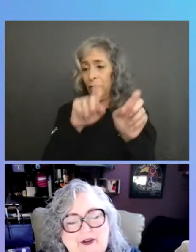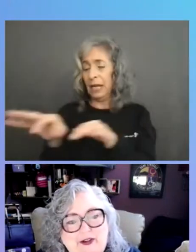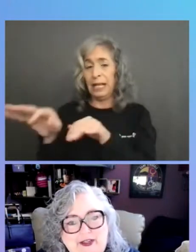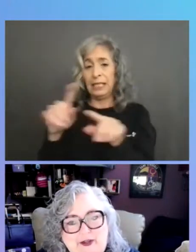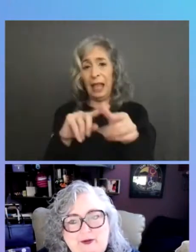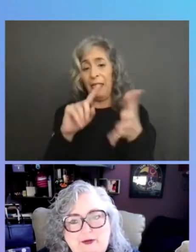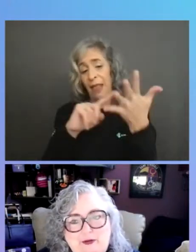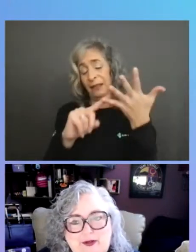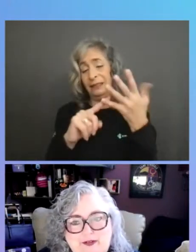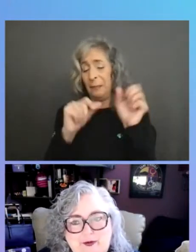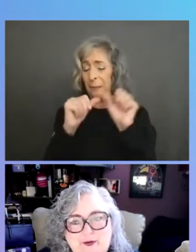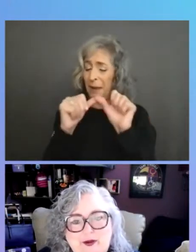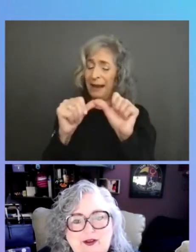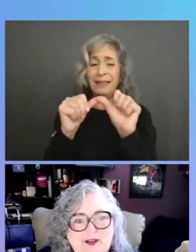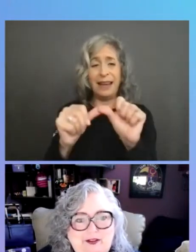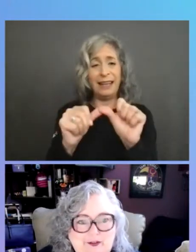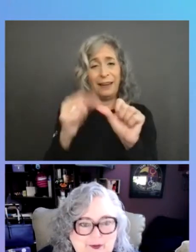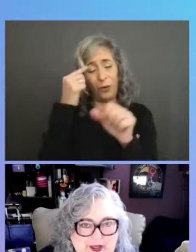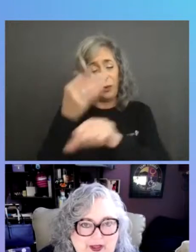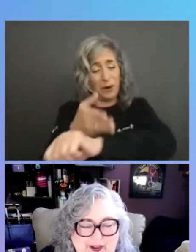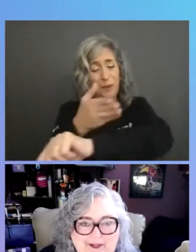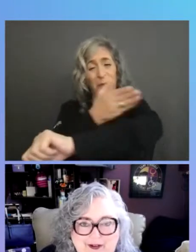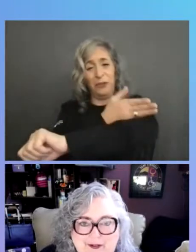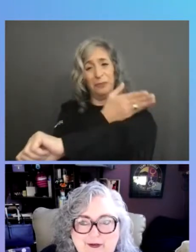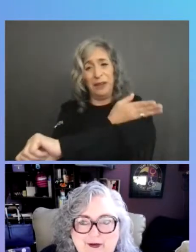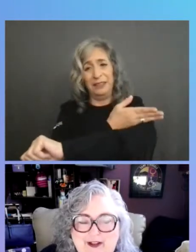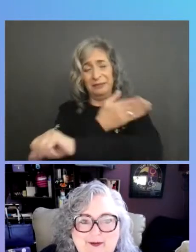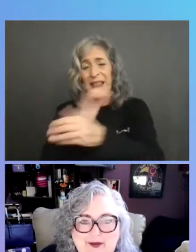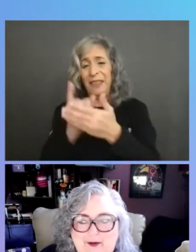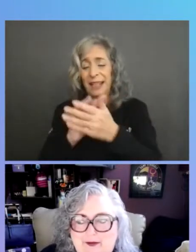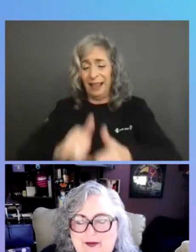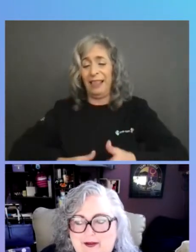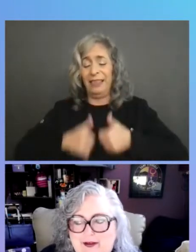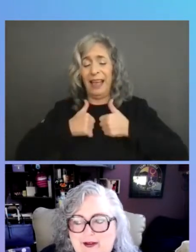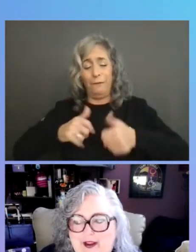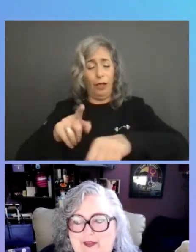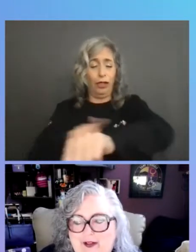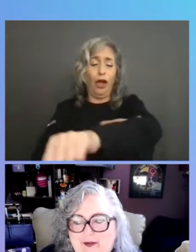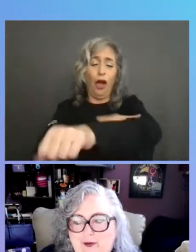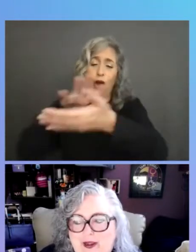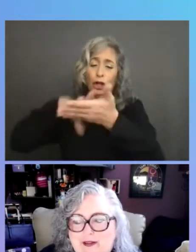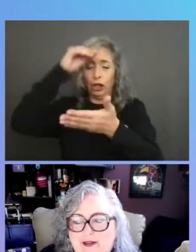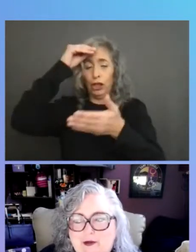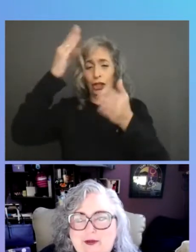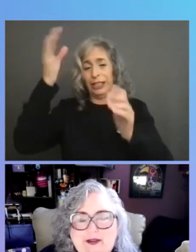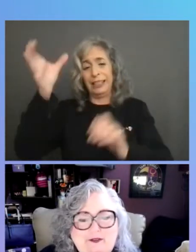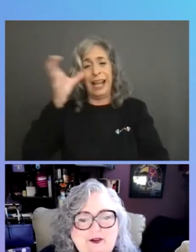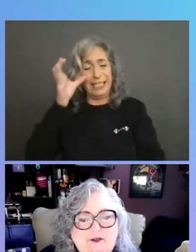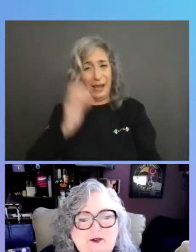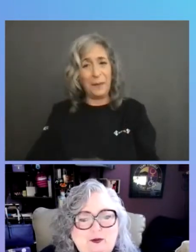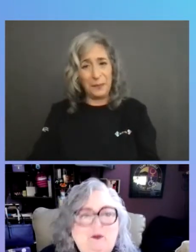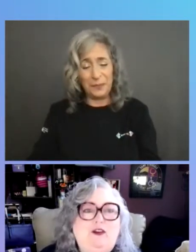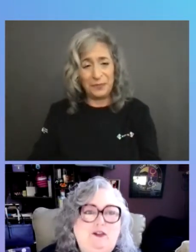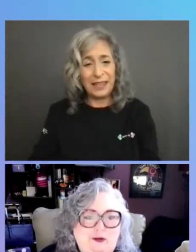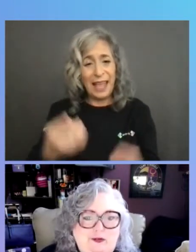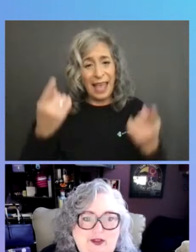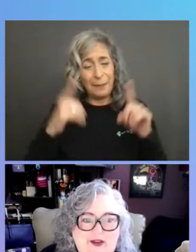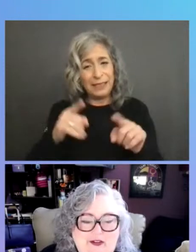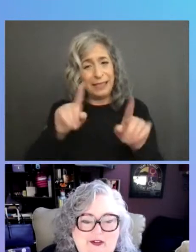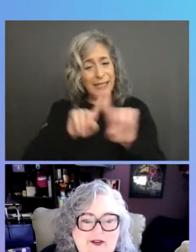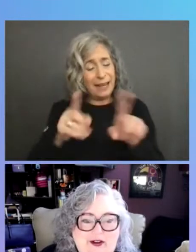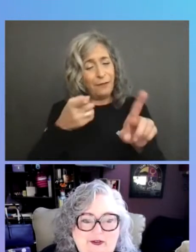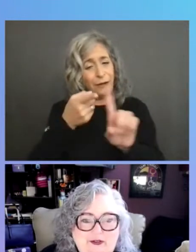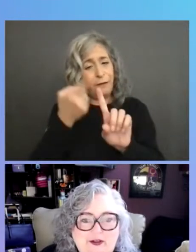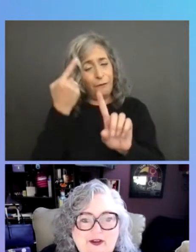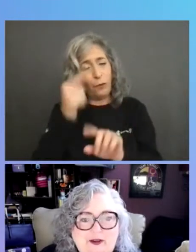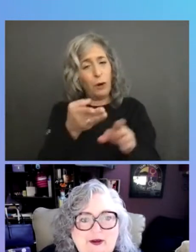maintaining and your continuous improvement. So this is where that lifelong learner concept comes in. And that's why it's a little bit different for professional